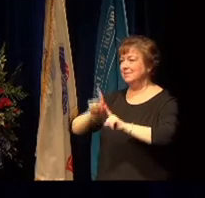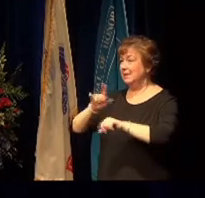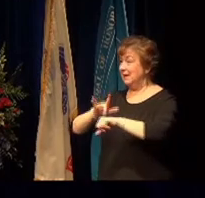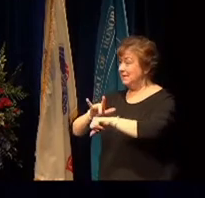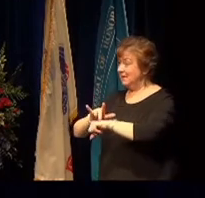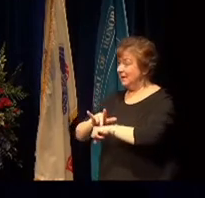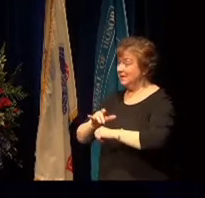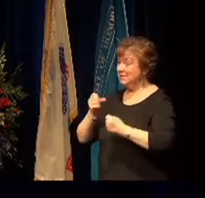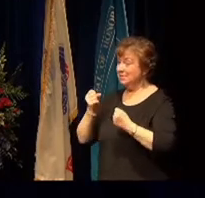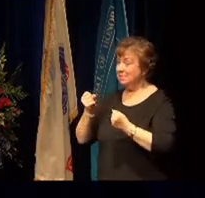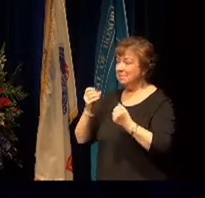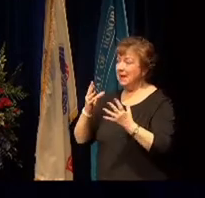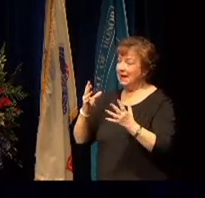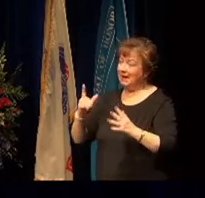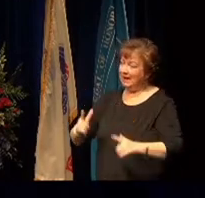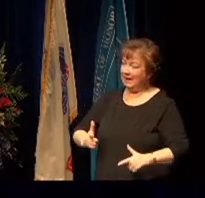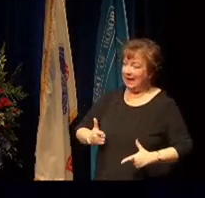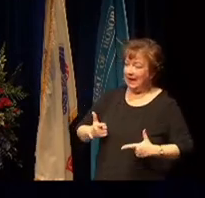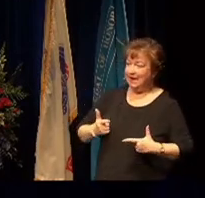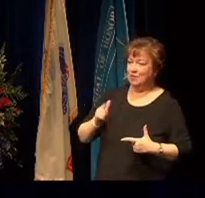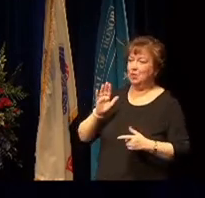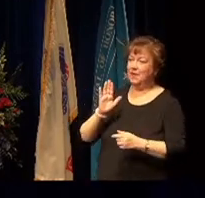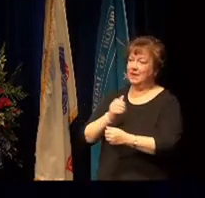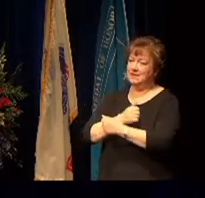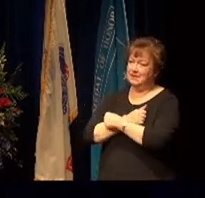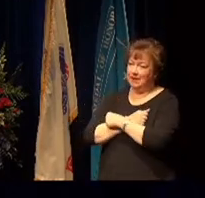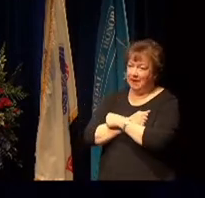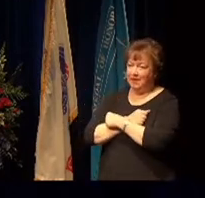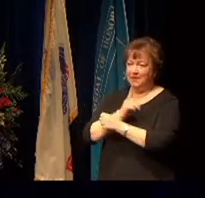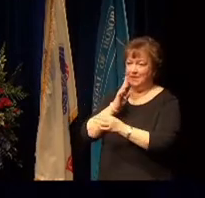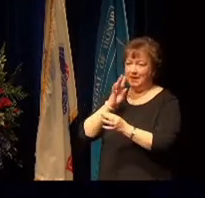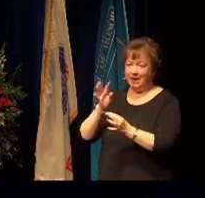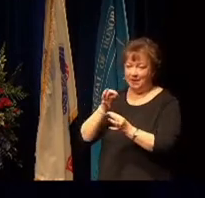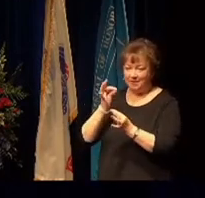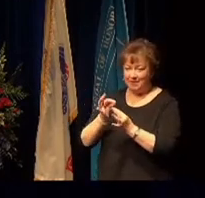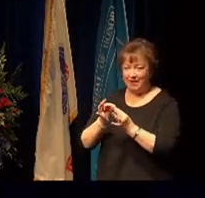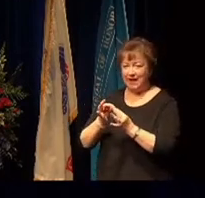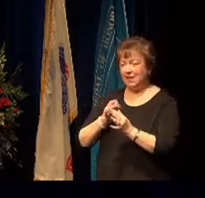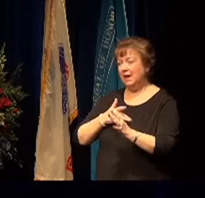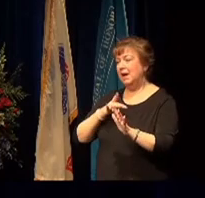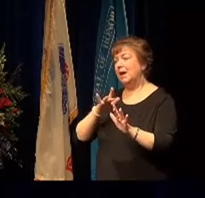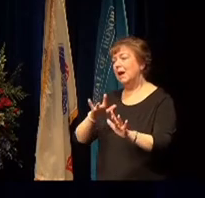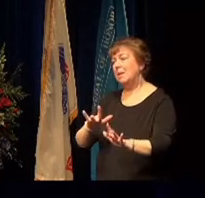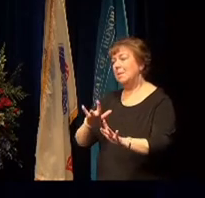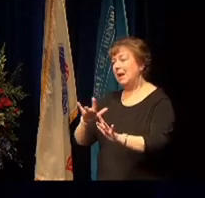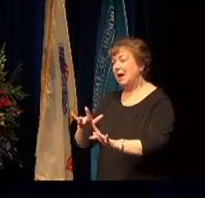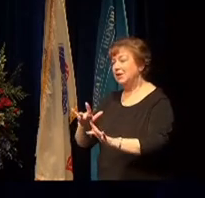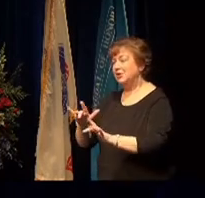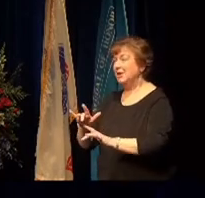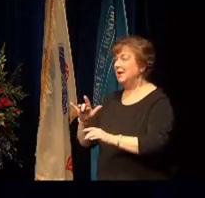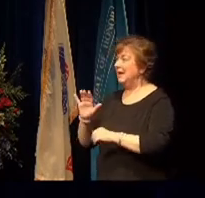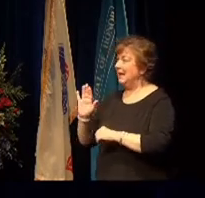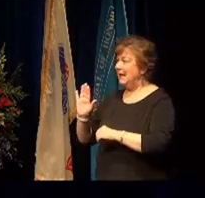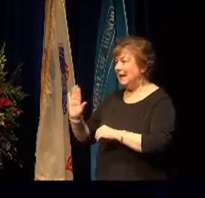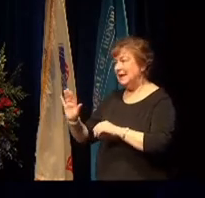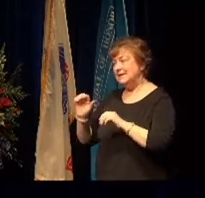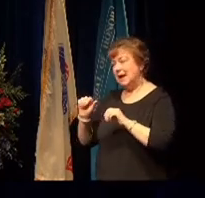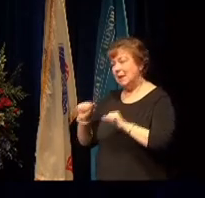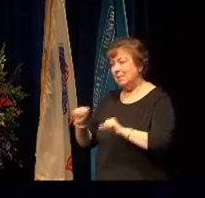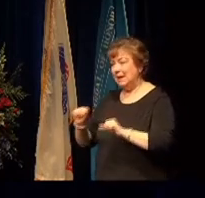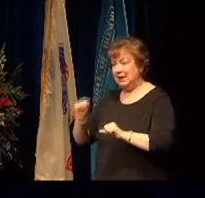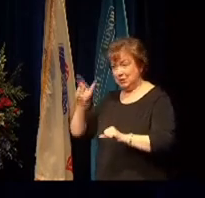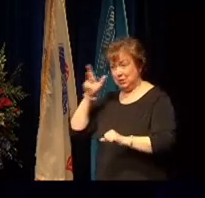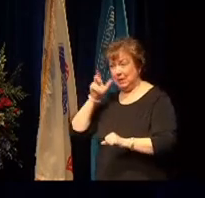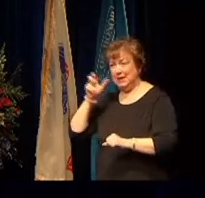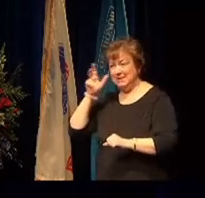his love, his faith, his compassion, and his incredible ability to listen.